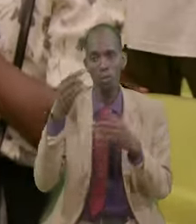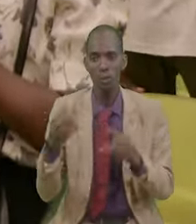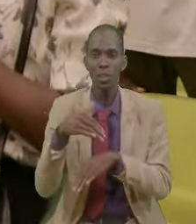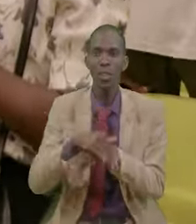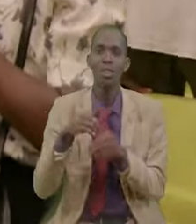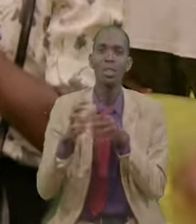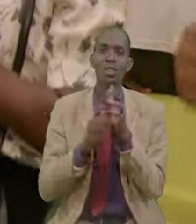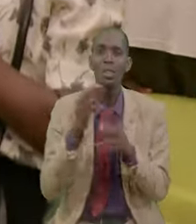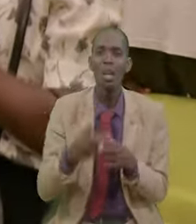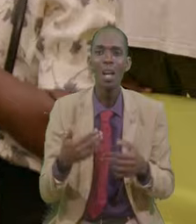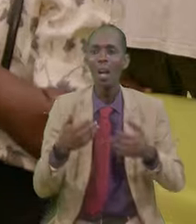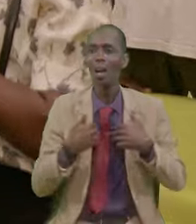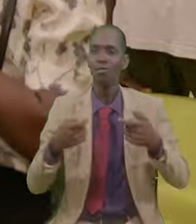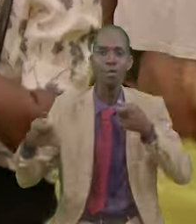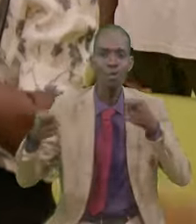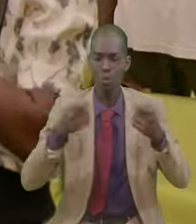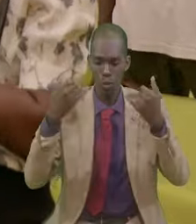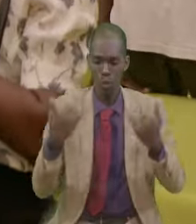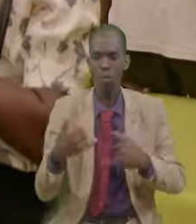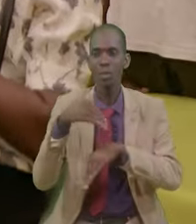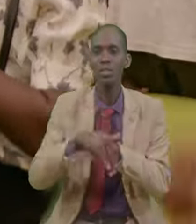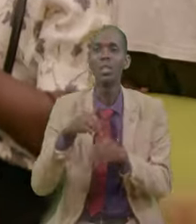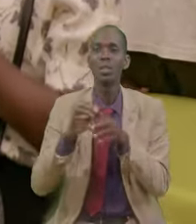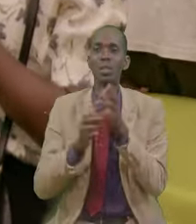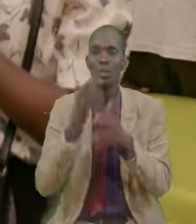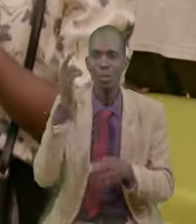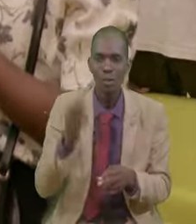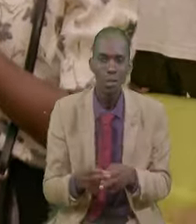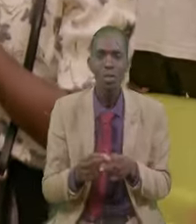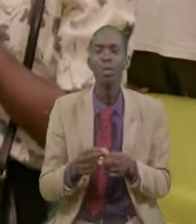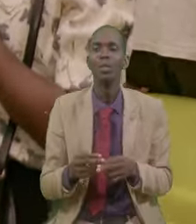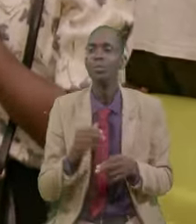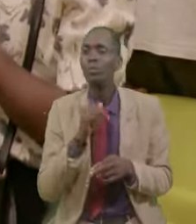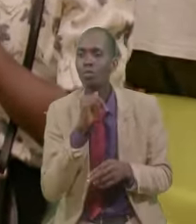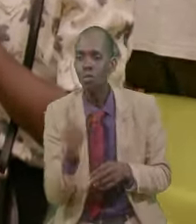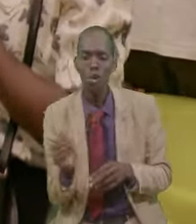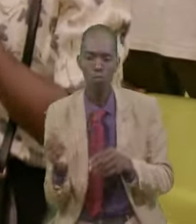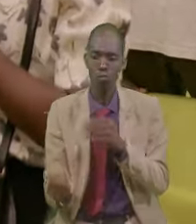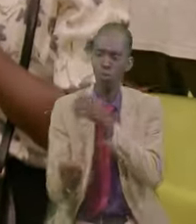Victorious tonight. Having dominion tonight. Unconquerable power